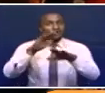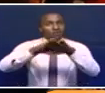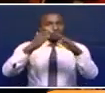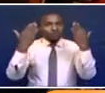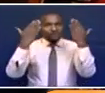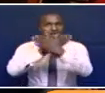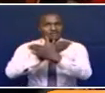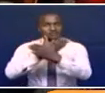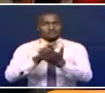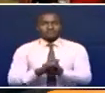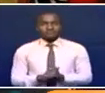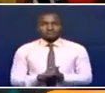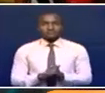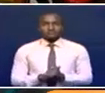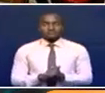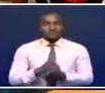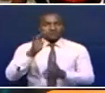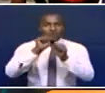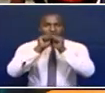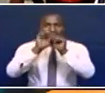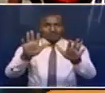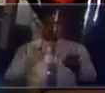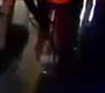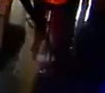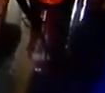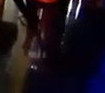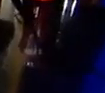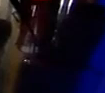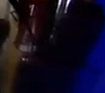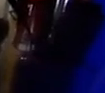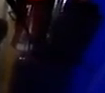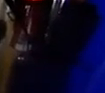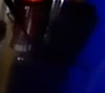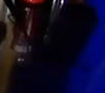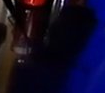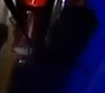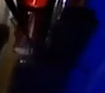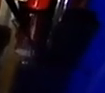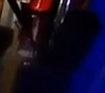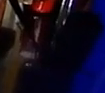Good luck. God bless Kenya. Well done. Thank you so much.